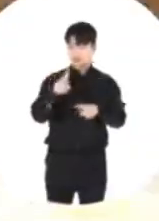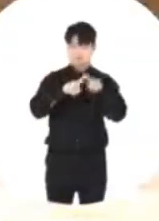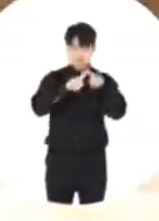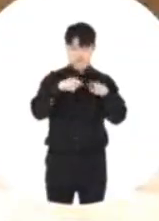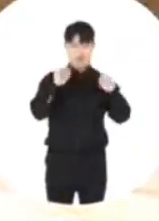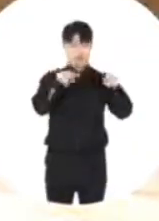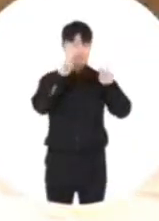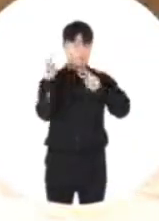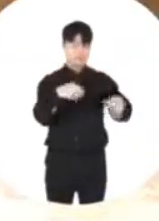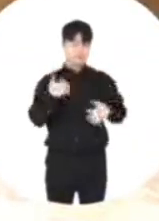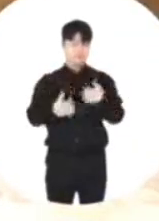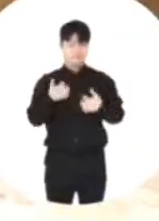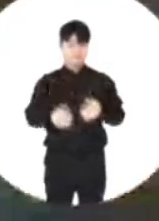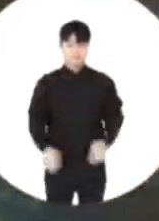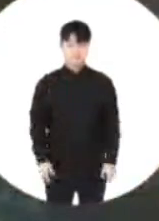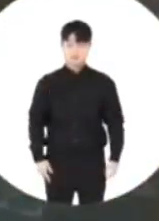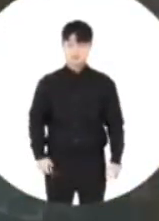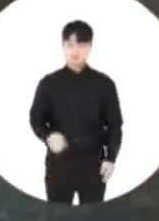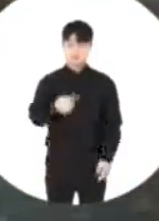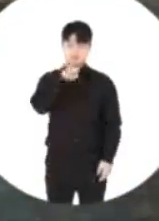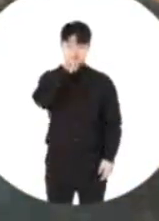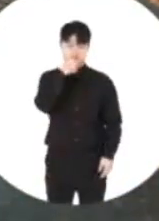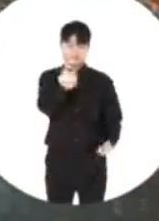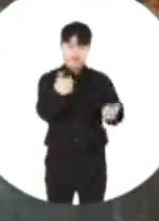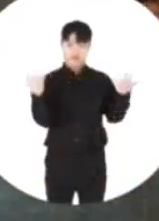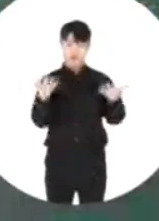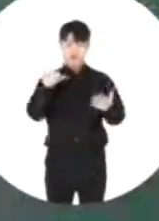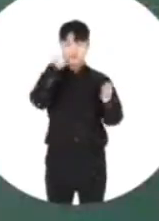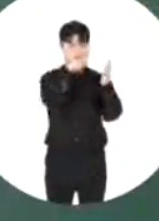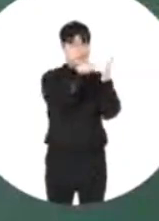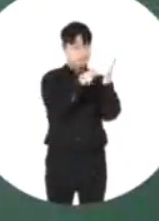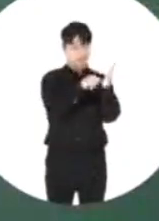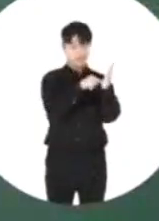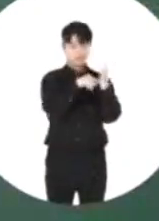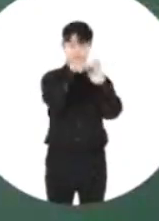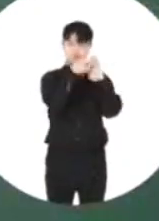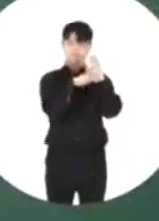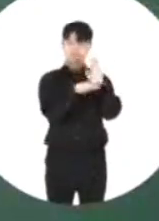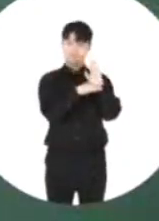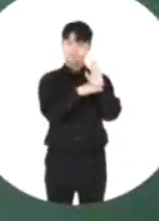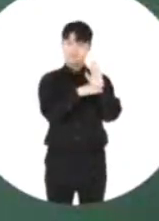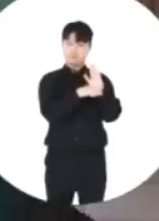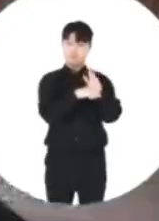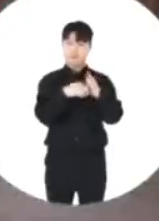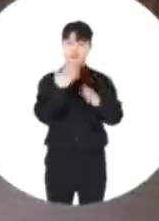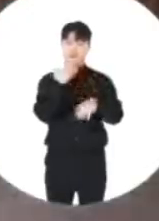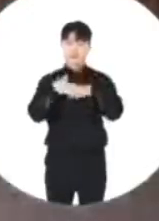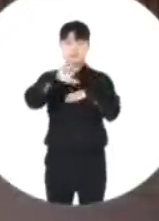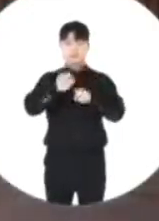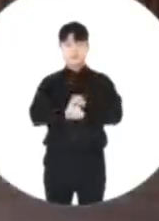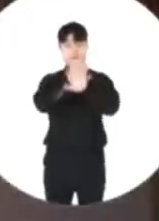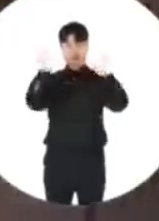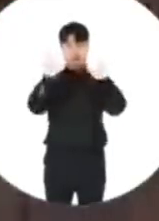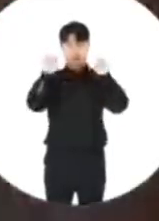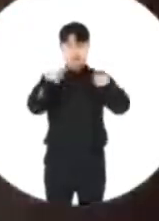goes live. It's all the mobile content I love made bigger and better on the Sero.